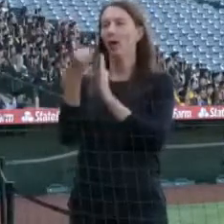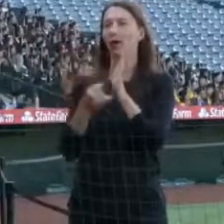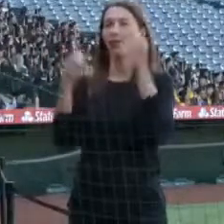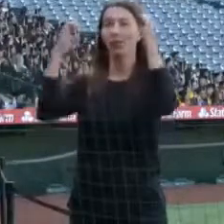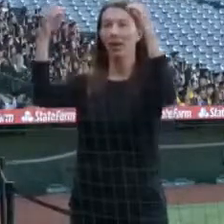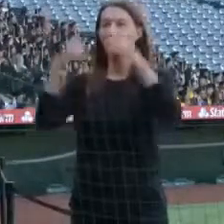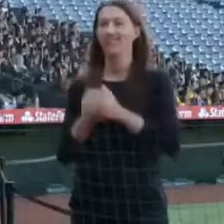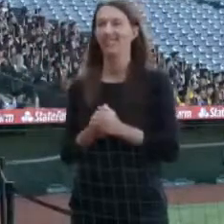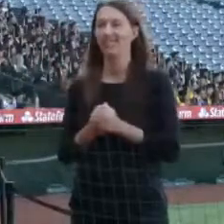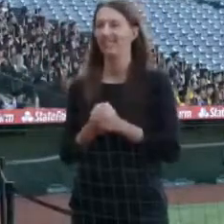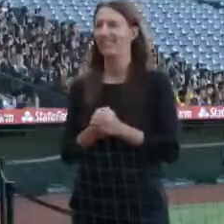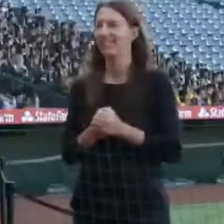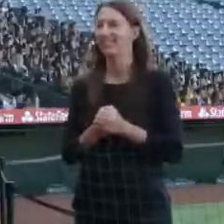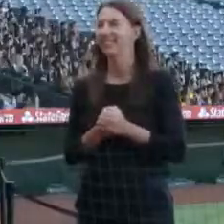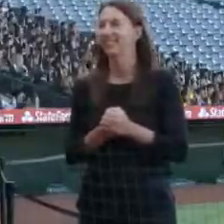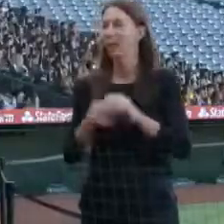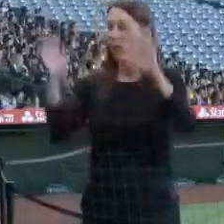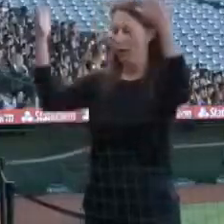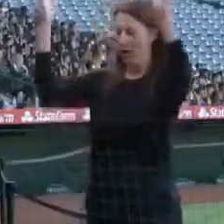education.